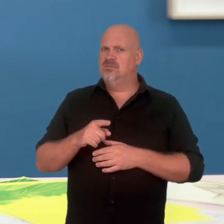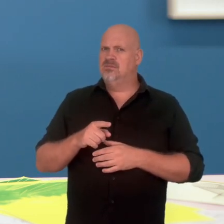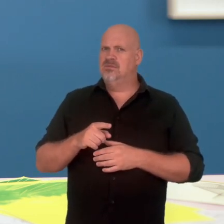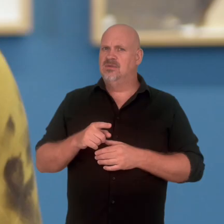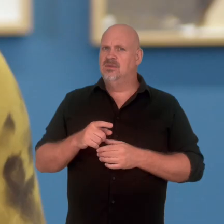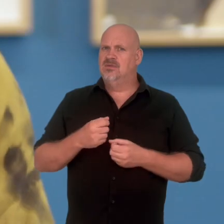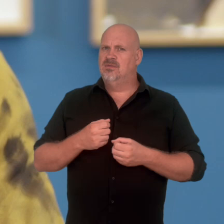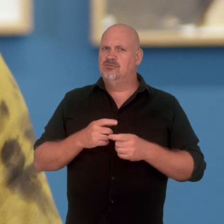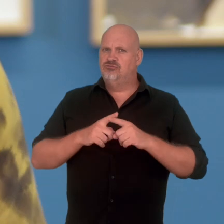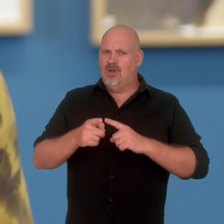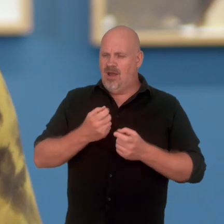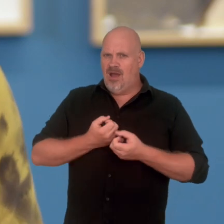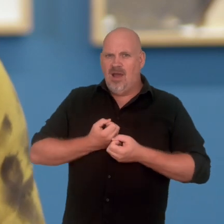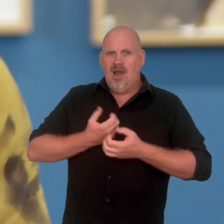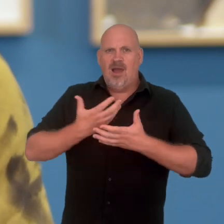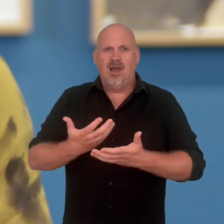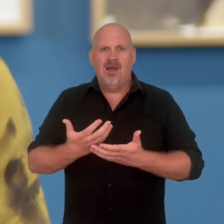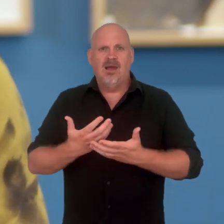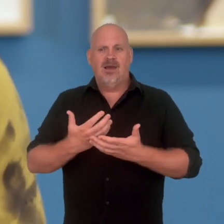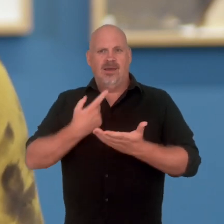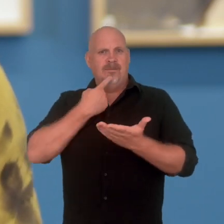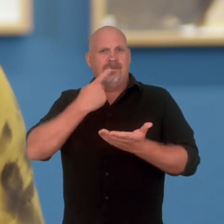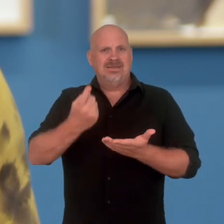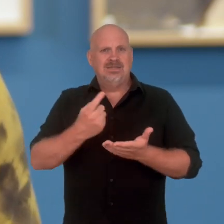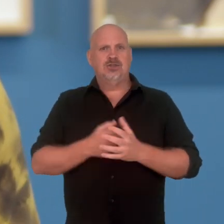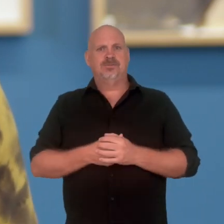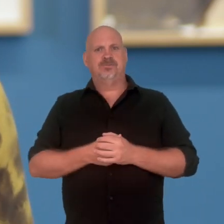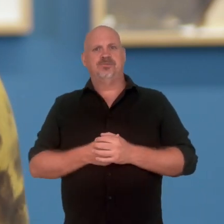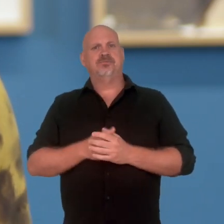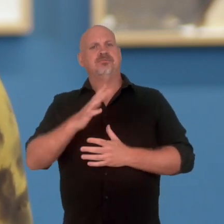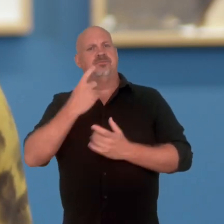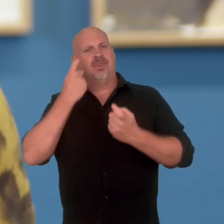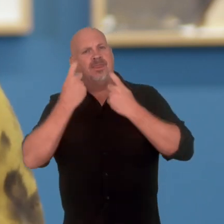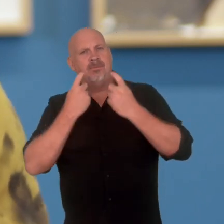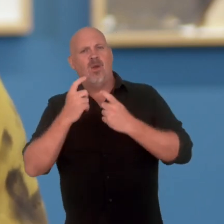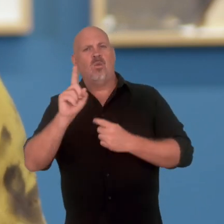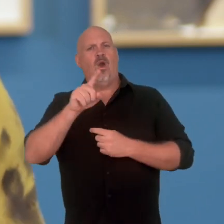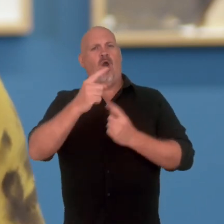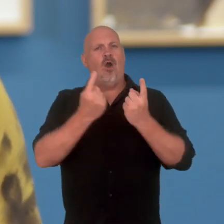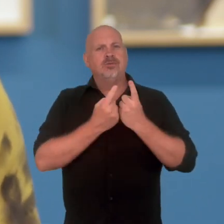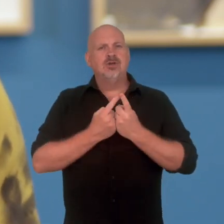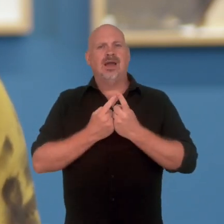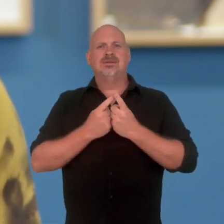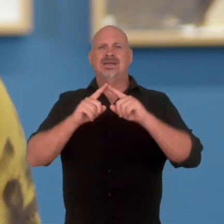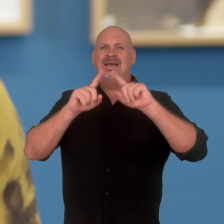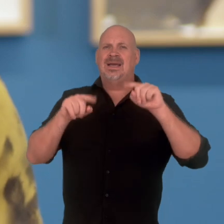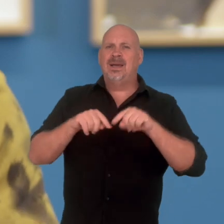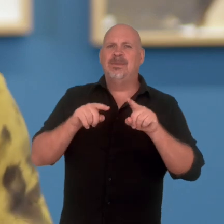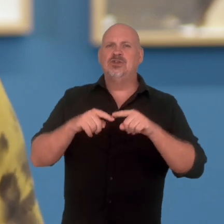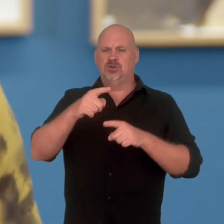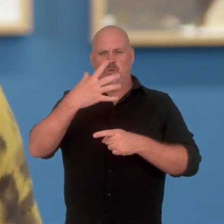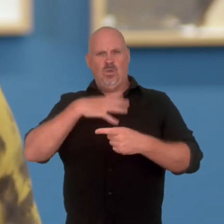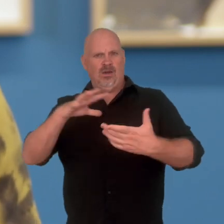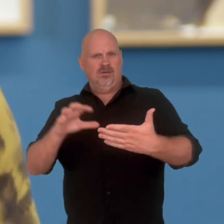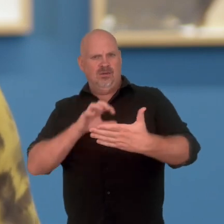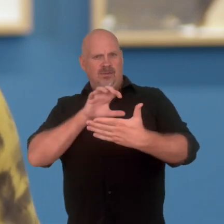through the work? So take some time to think about what objects or images you want to bring into a space, whether it's